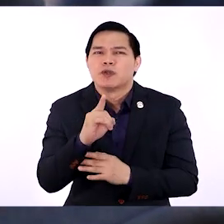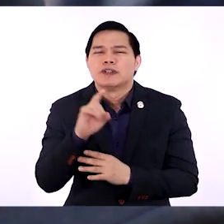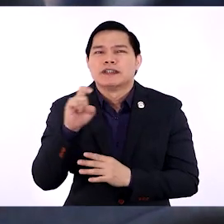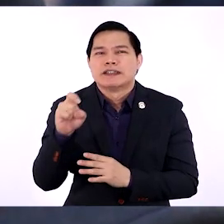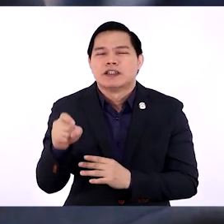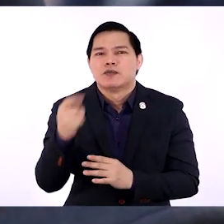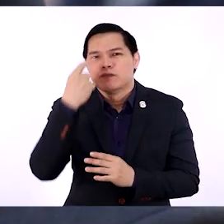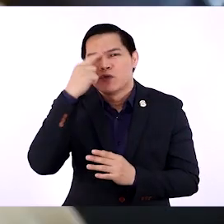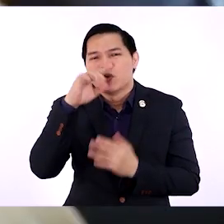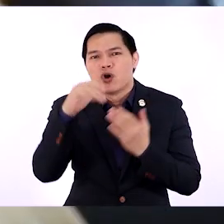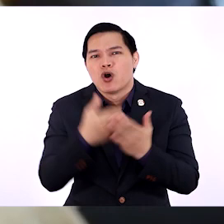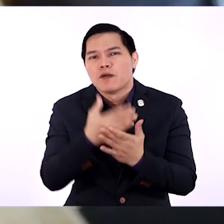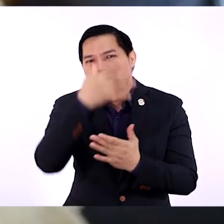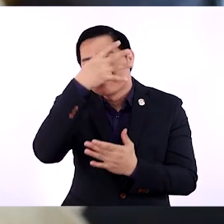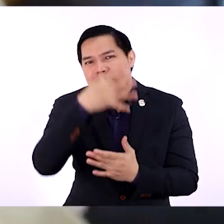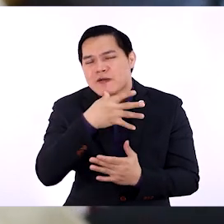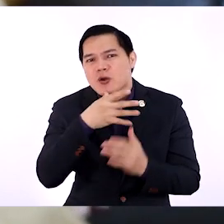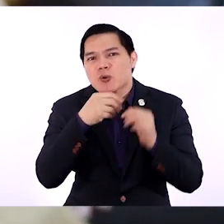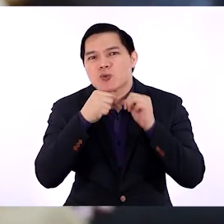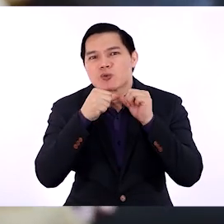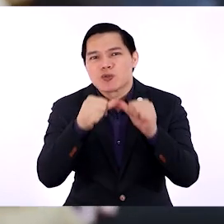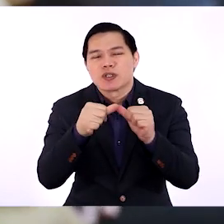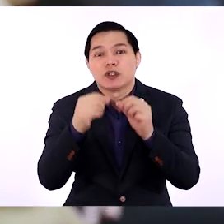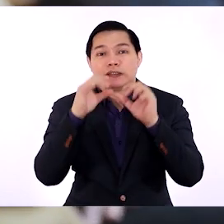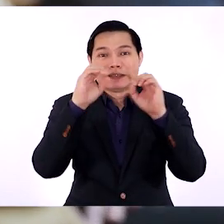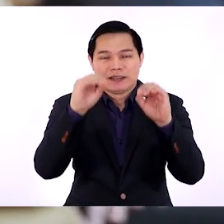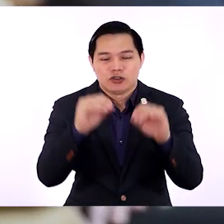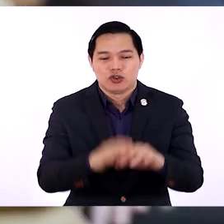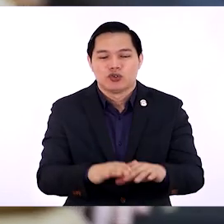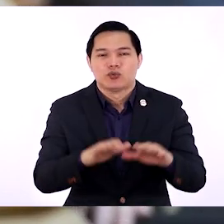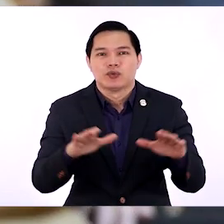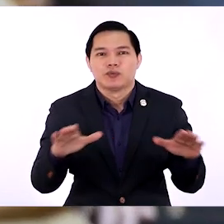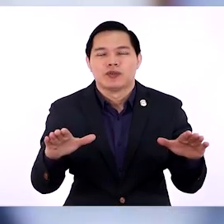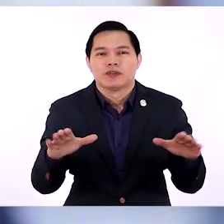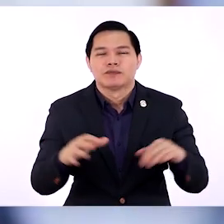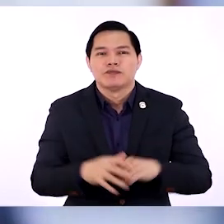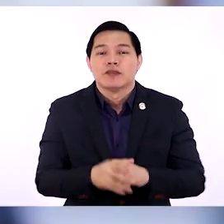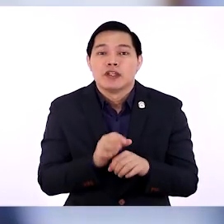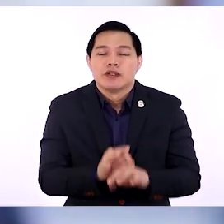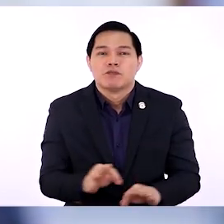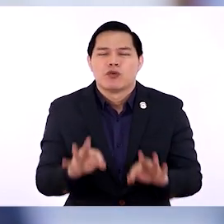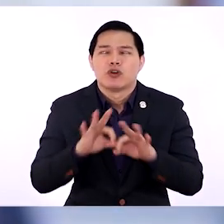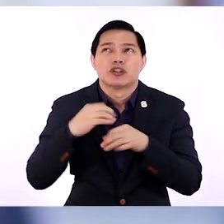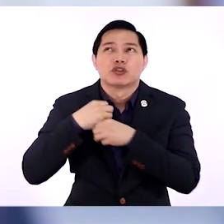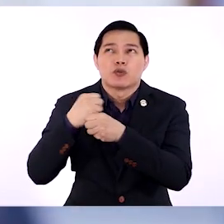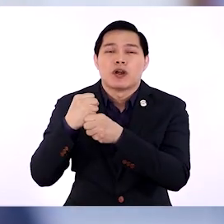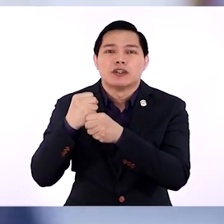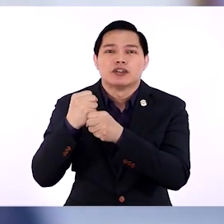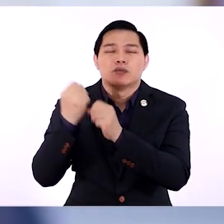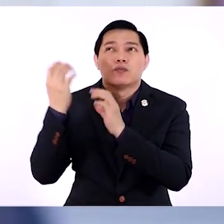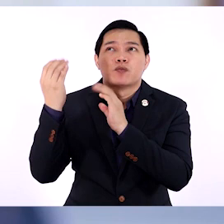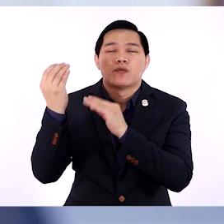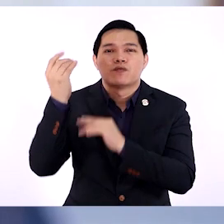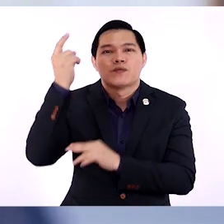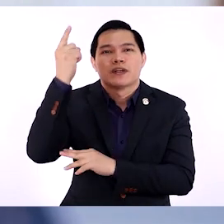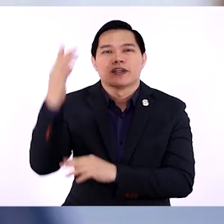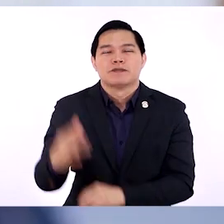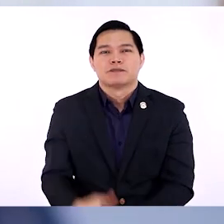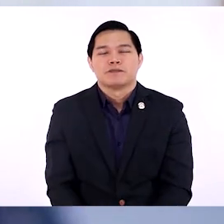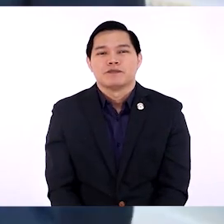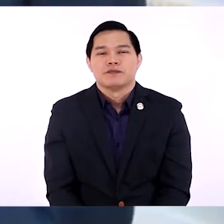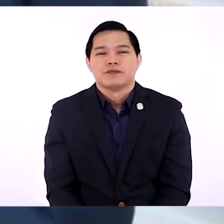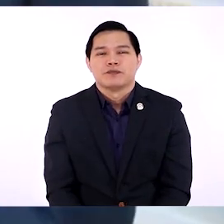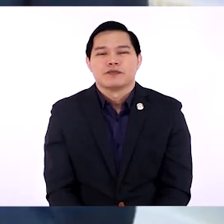motivation for all the parents to continuously teach their children the importance of fully entrusting our whole family to Almighty